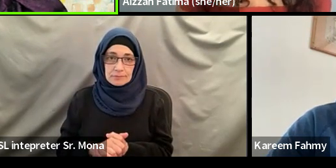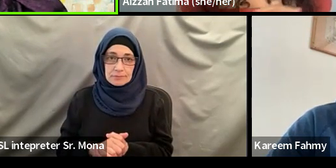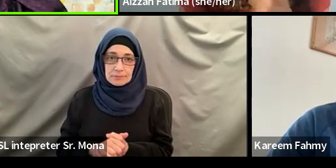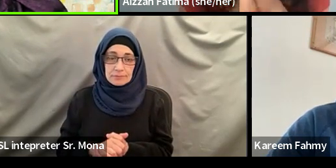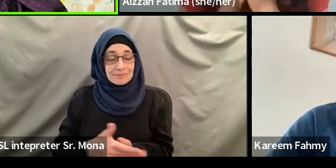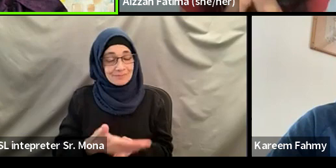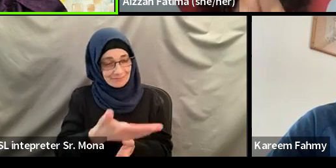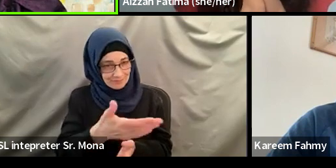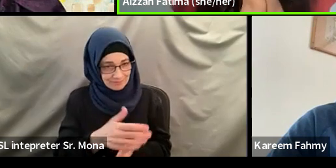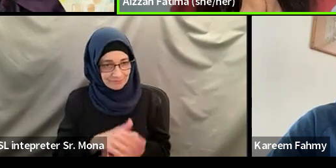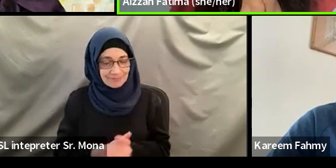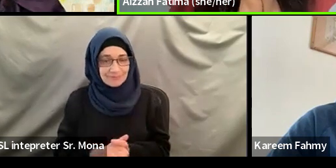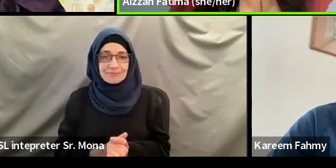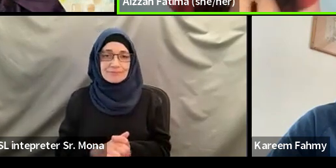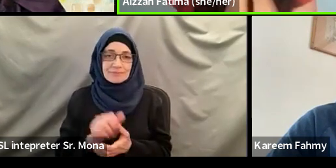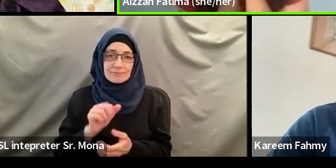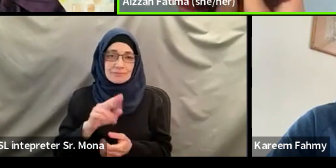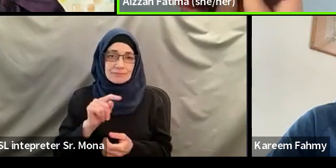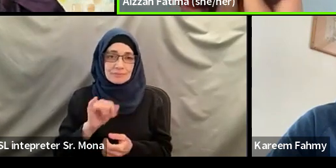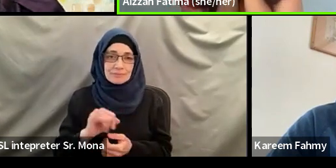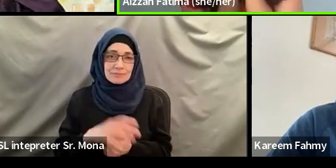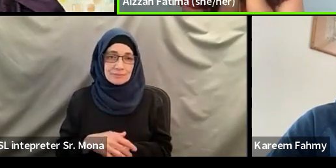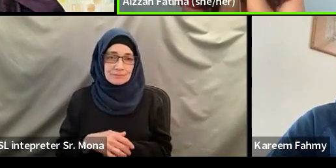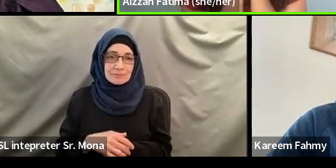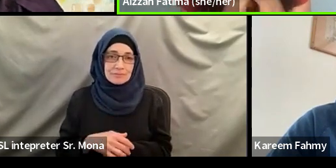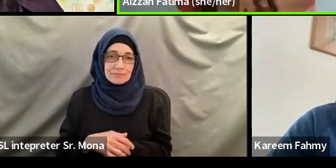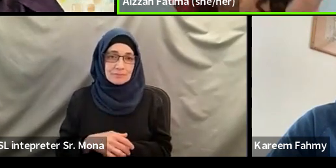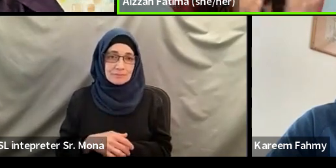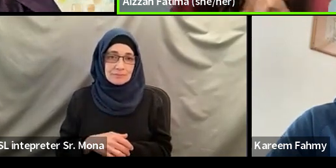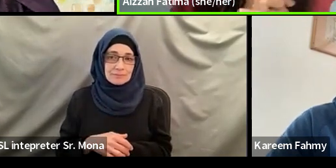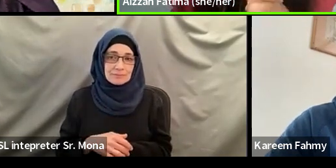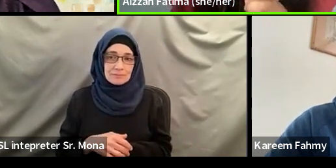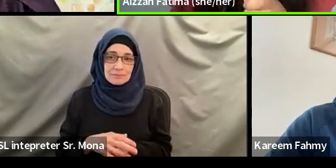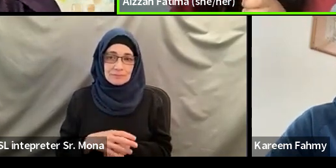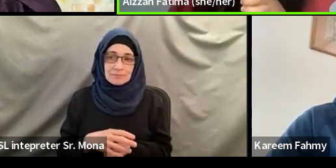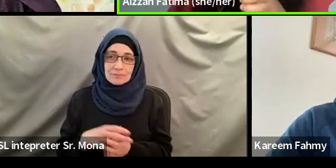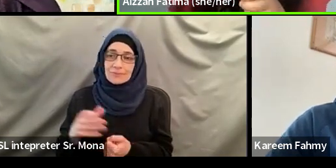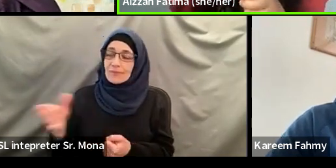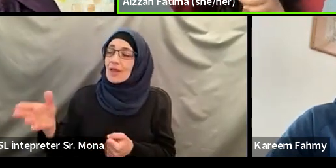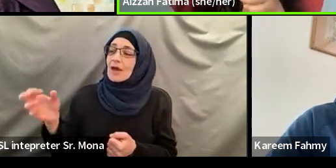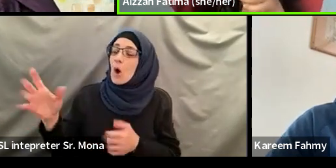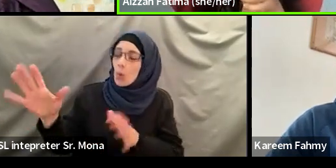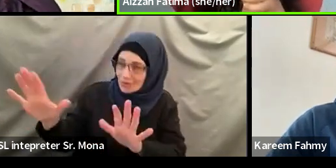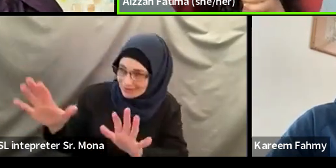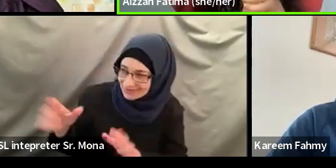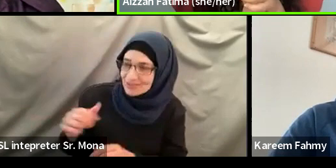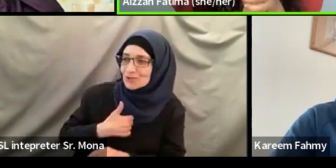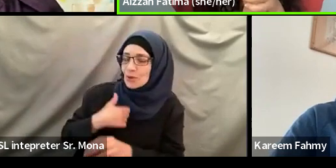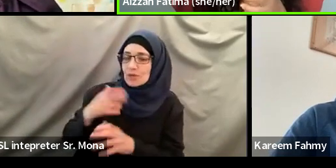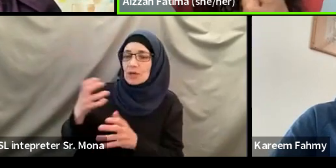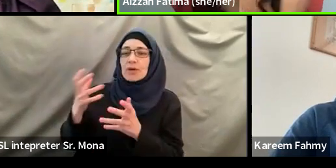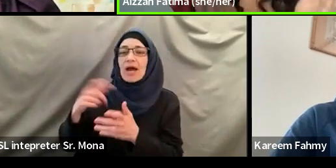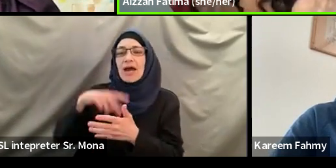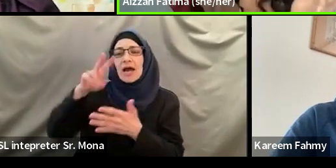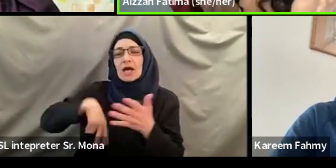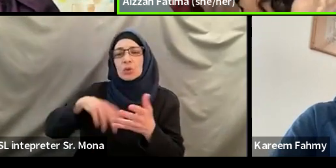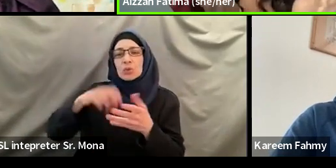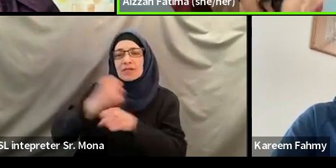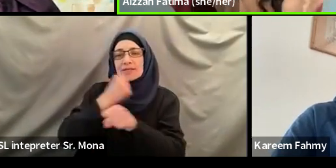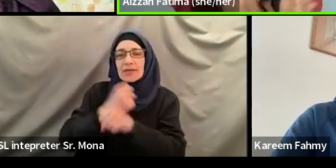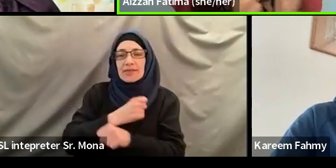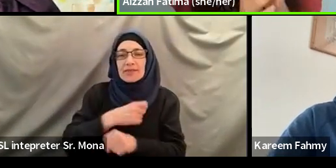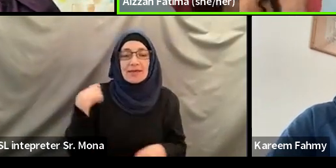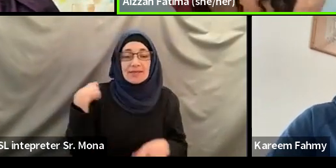Yeah, Arti, go ahead. Go ahead. No, absolutely. I was just going to say, I read a statistic that the Hispanic and Latino